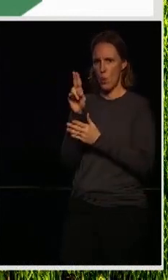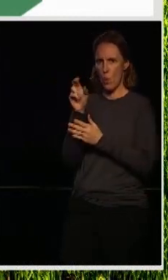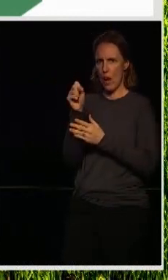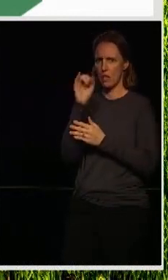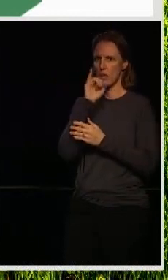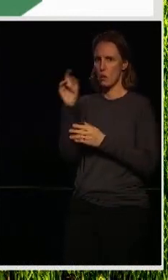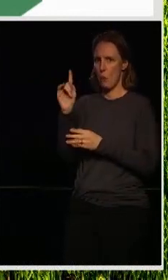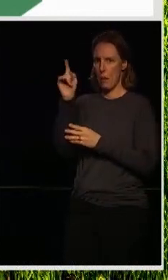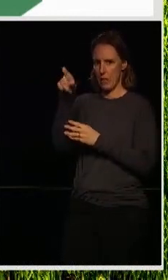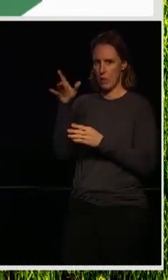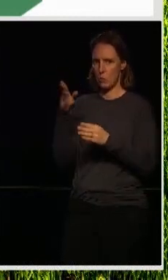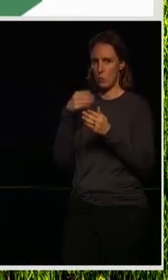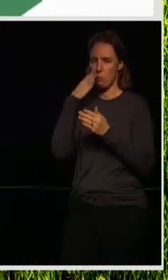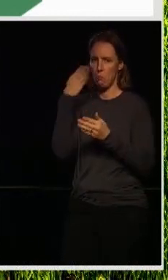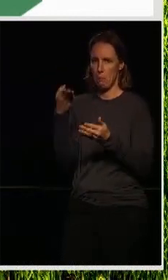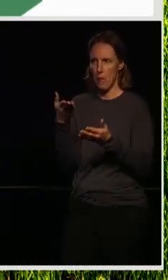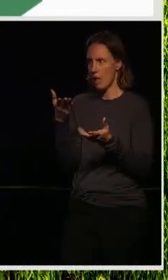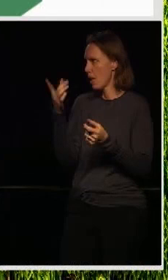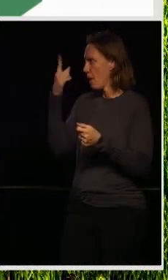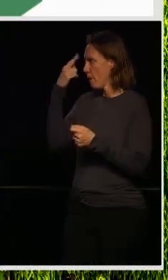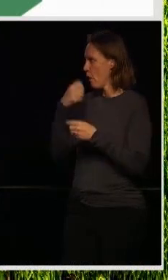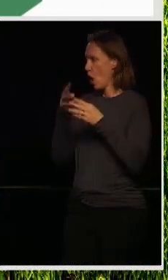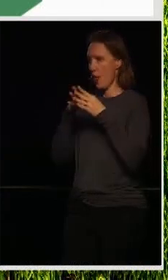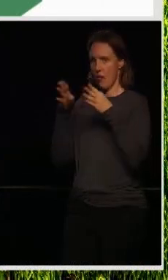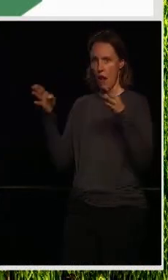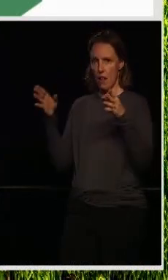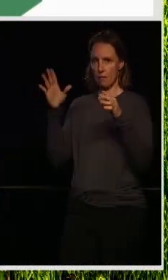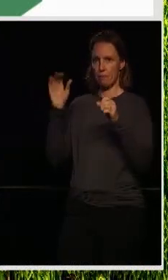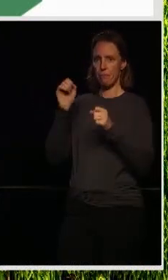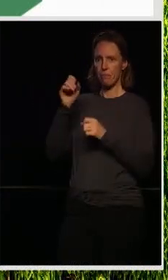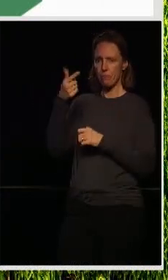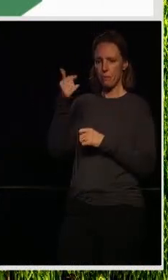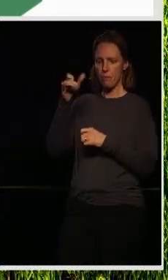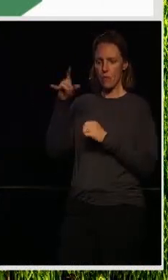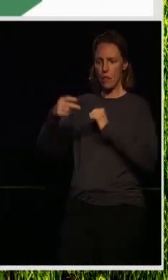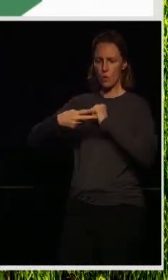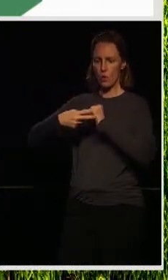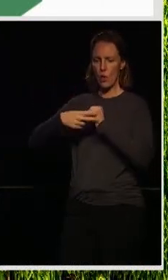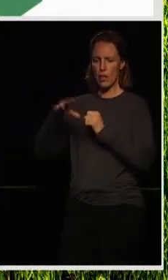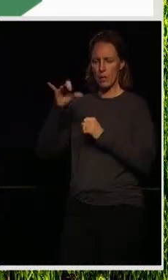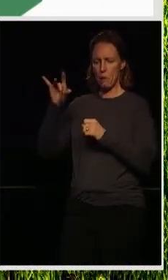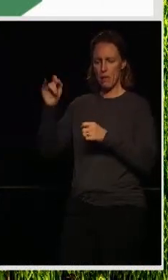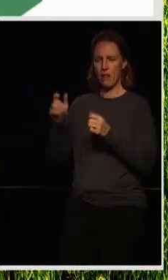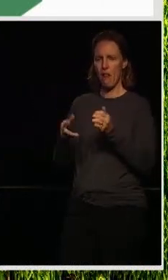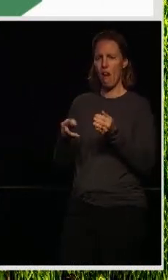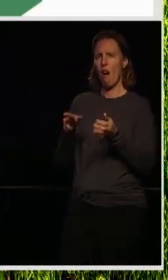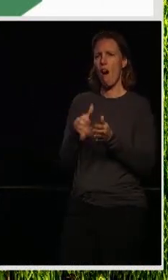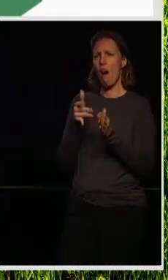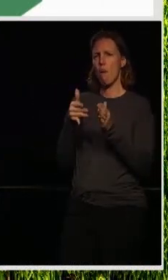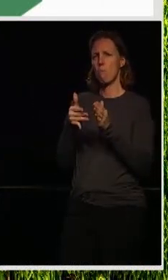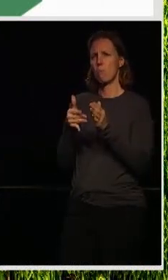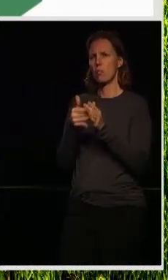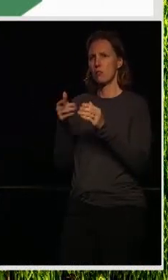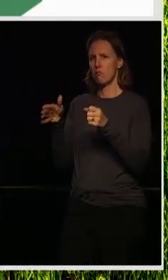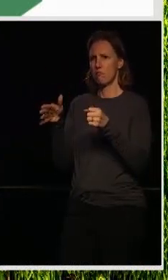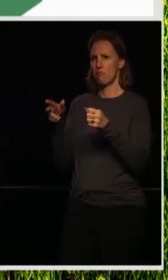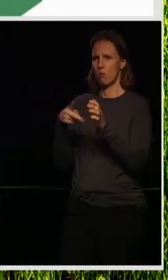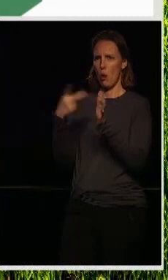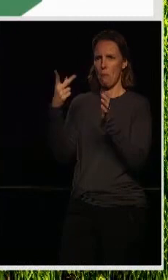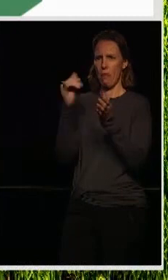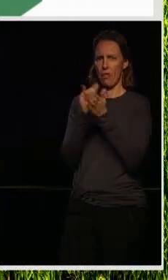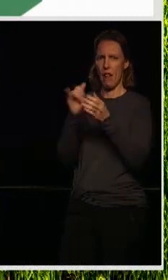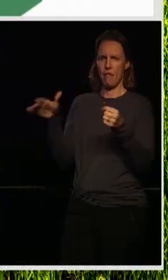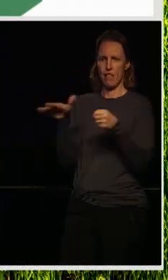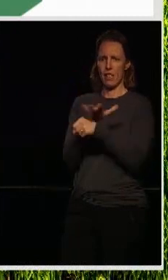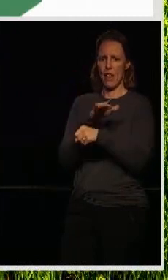quite obvious to see why. The grain storage capacity in North America is almost double that of the entirety of Europe.